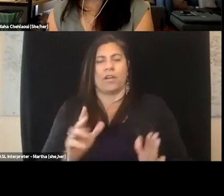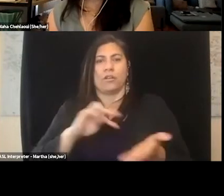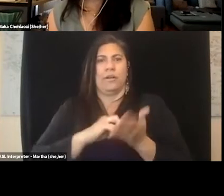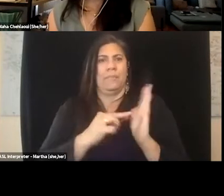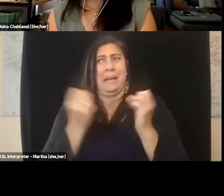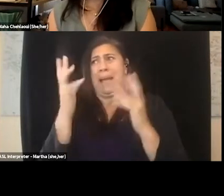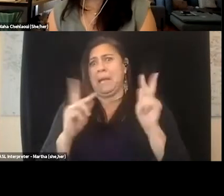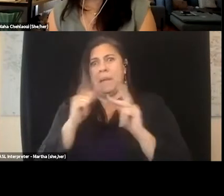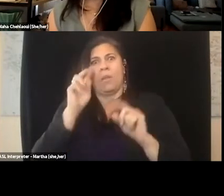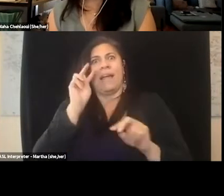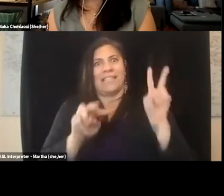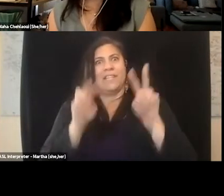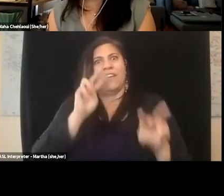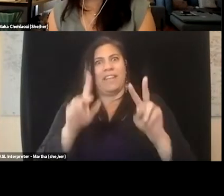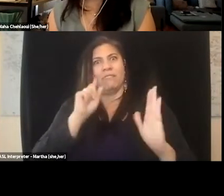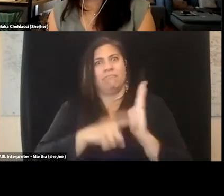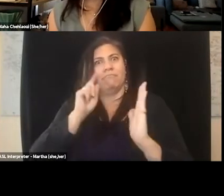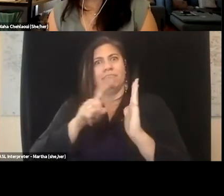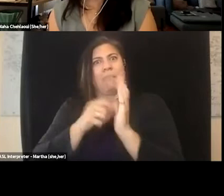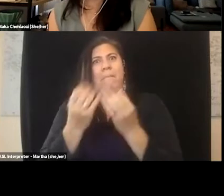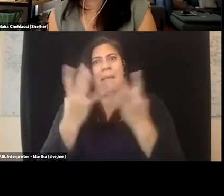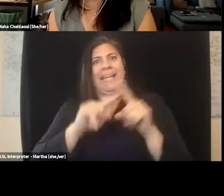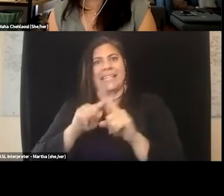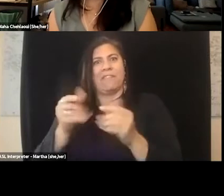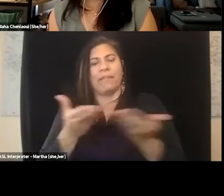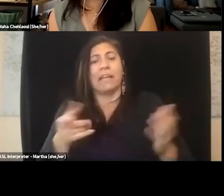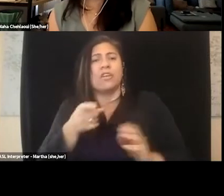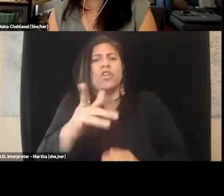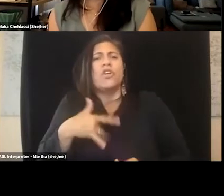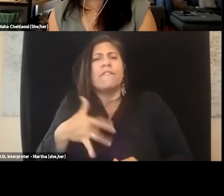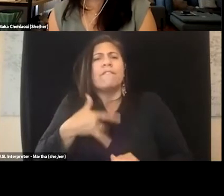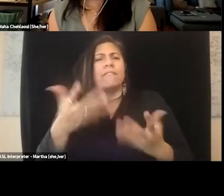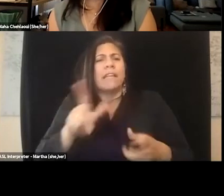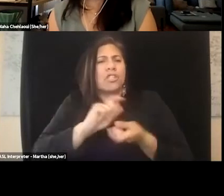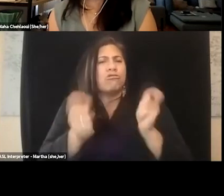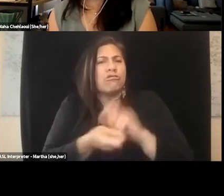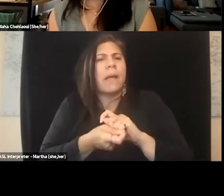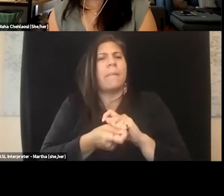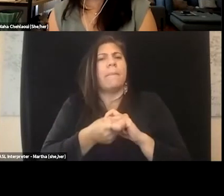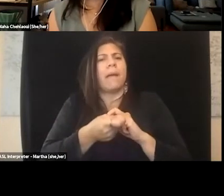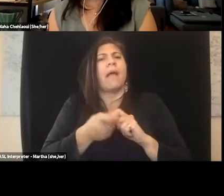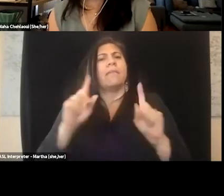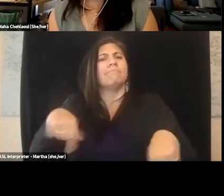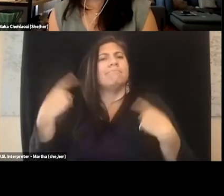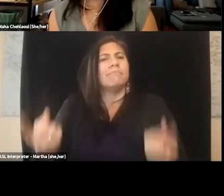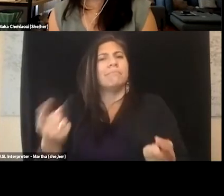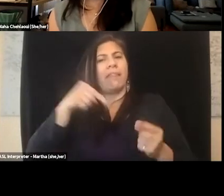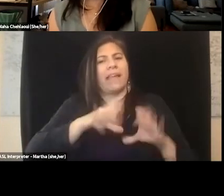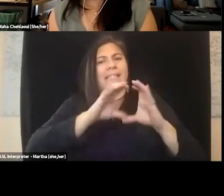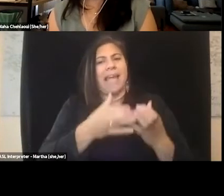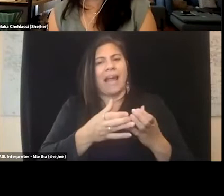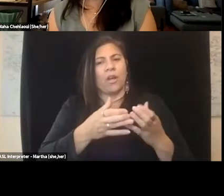you in so many things. Have you felt like there's been a shift and adjustment in the landscape since there's been this category, or have